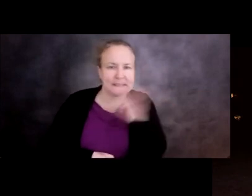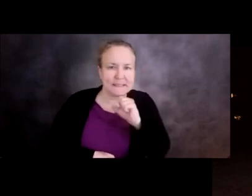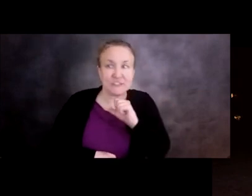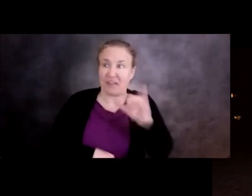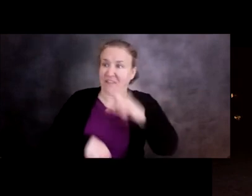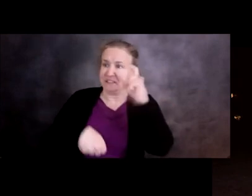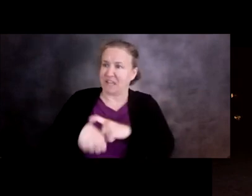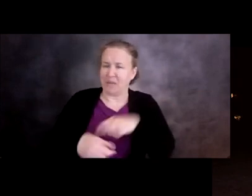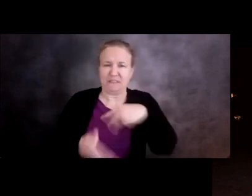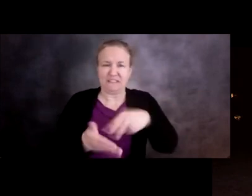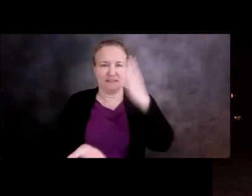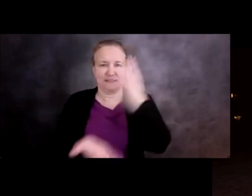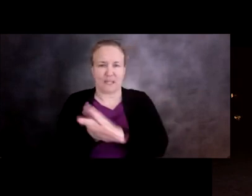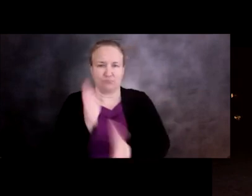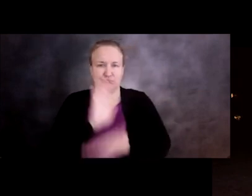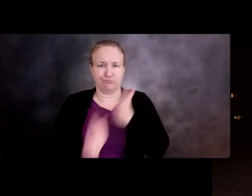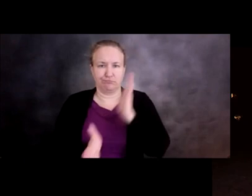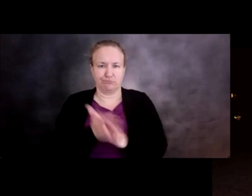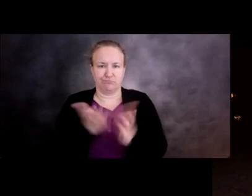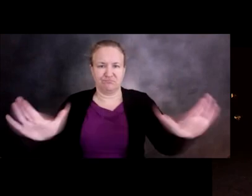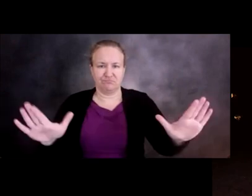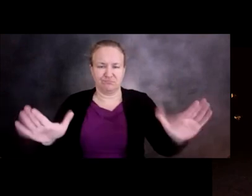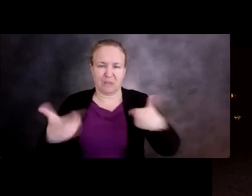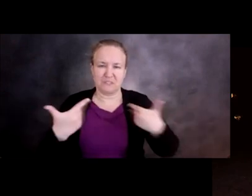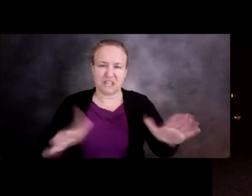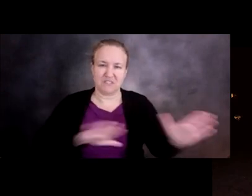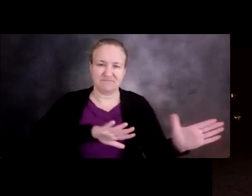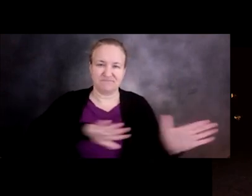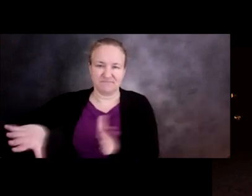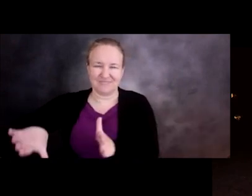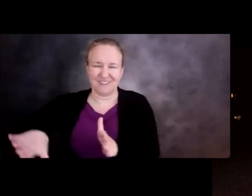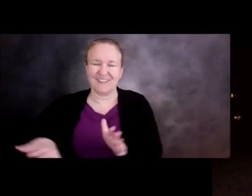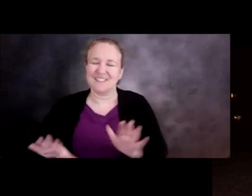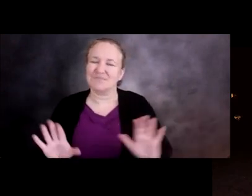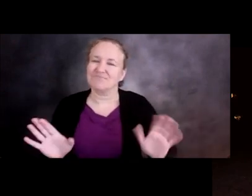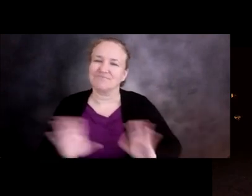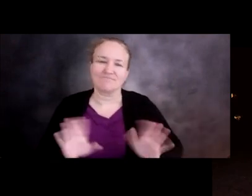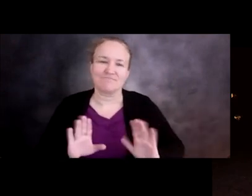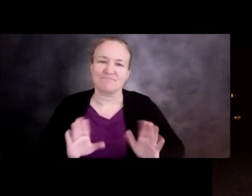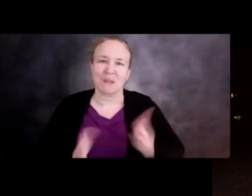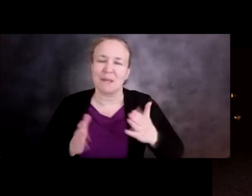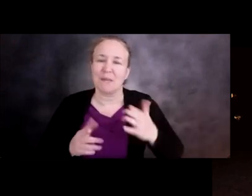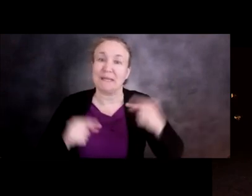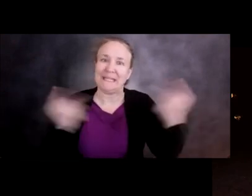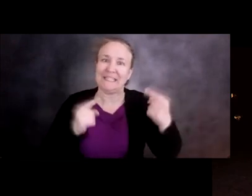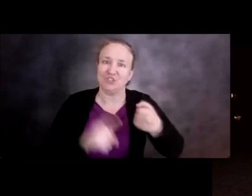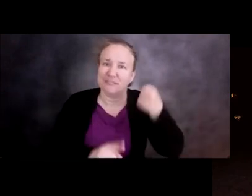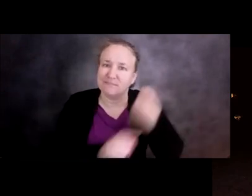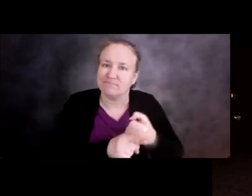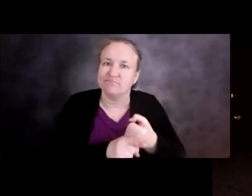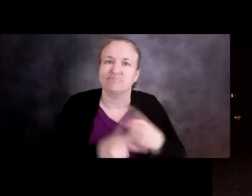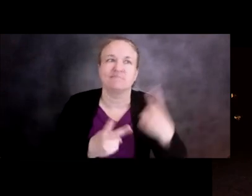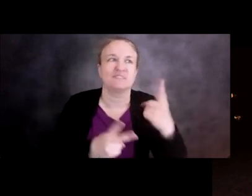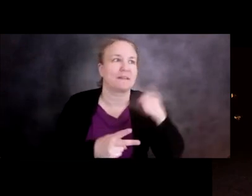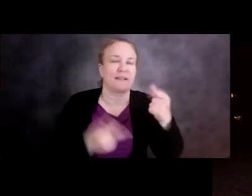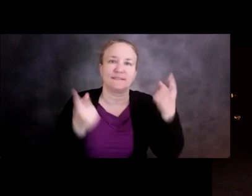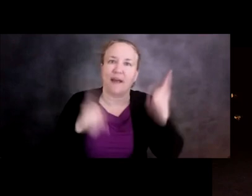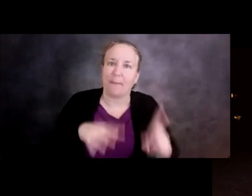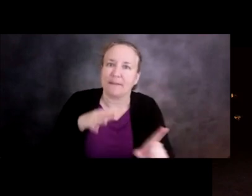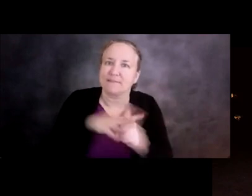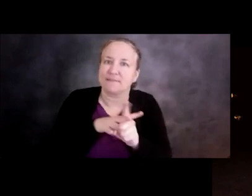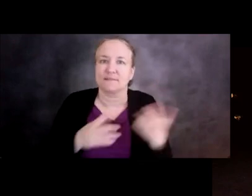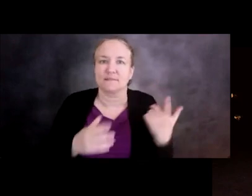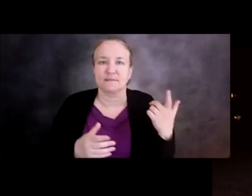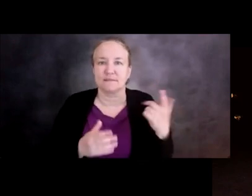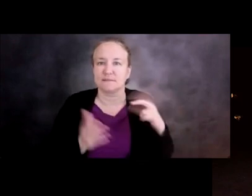stop dancing right here and I'm done with it. I think, you know, if you get injured maybe or something happens, it doesn't